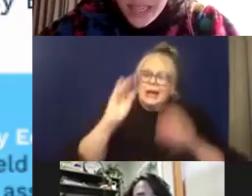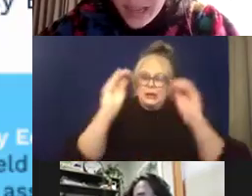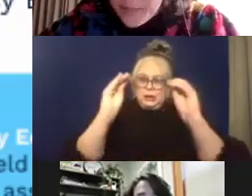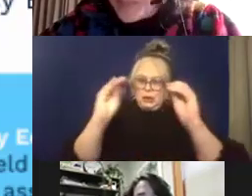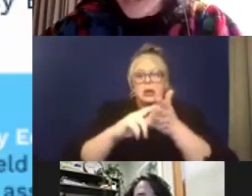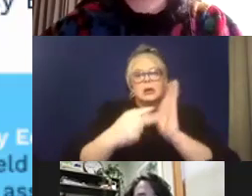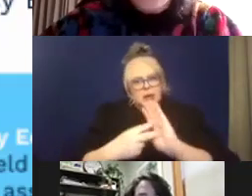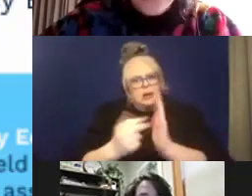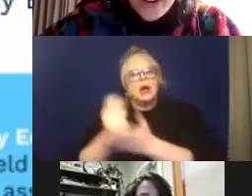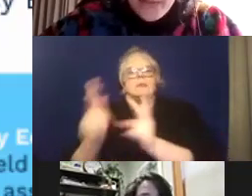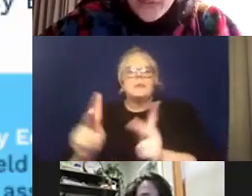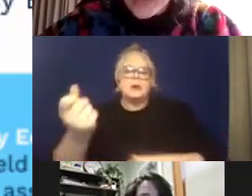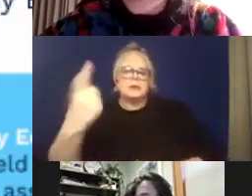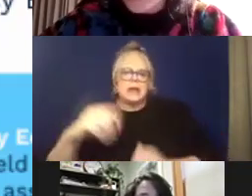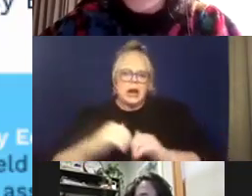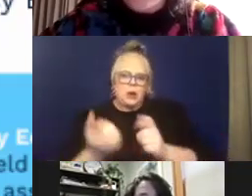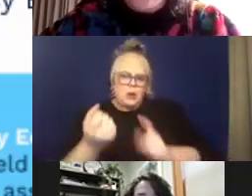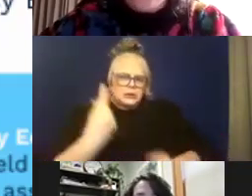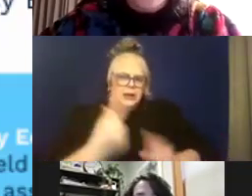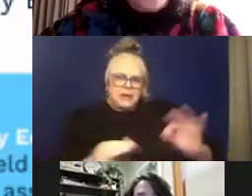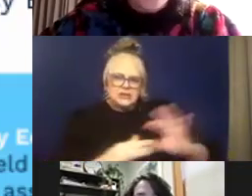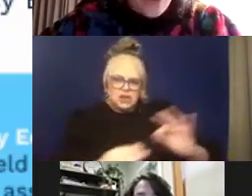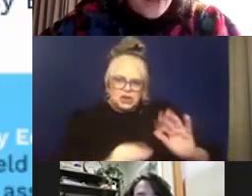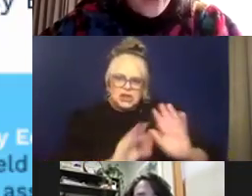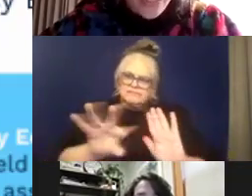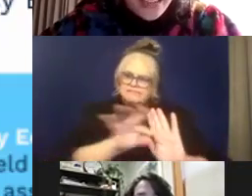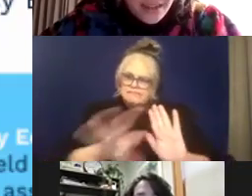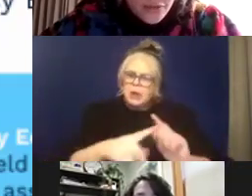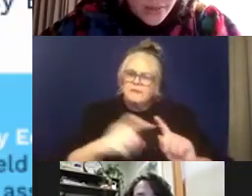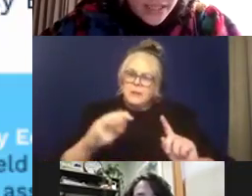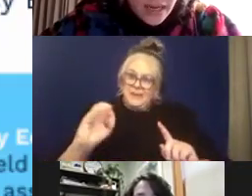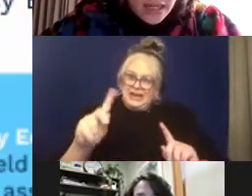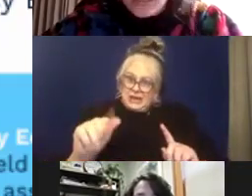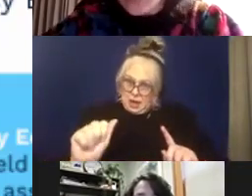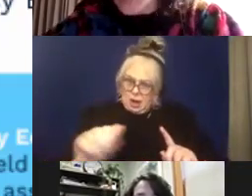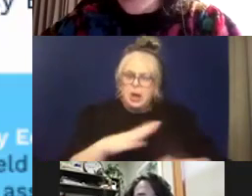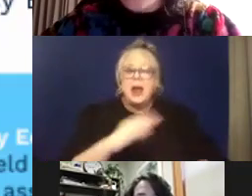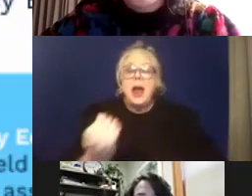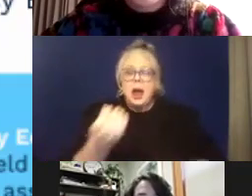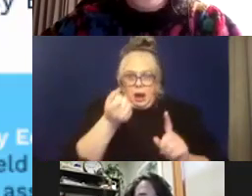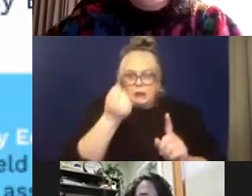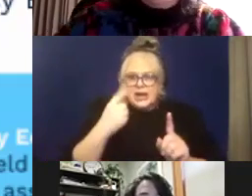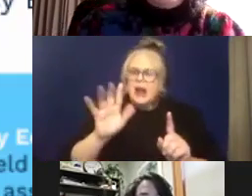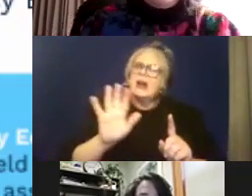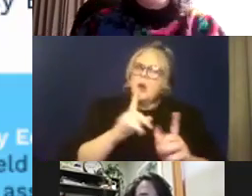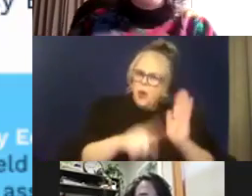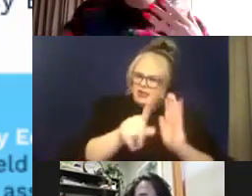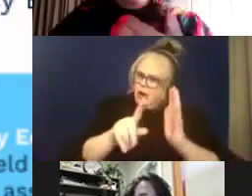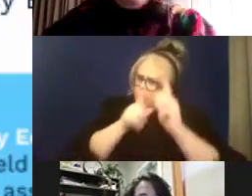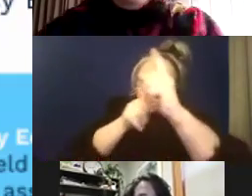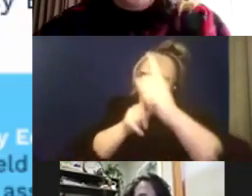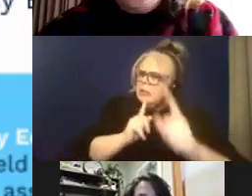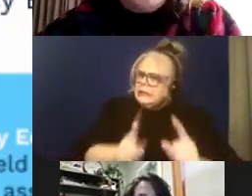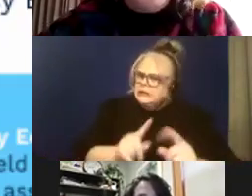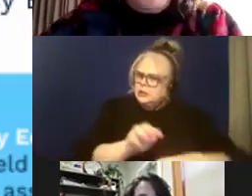by media, assess their influence and their intent or their intended influence on us, and to have the